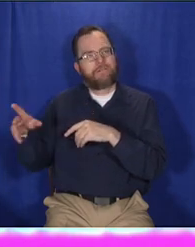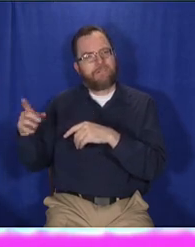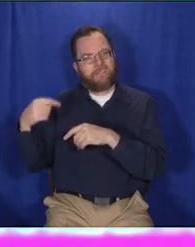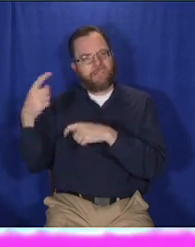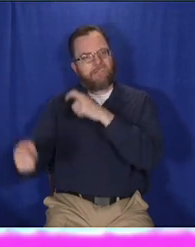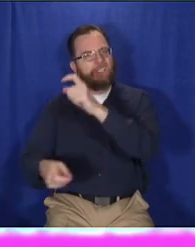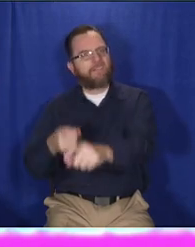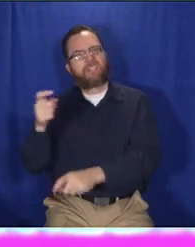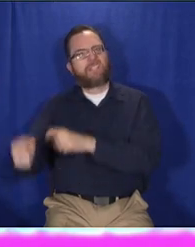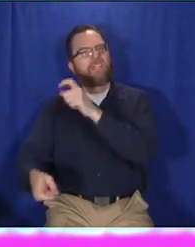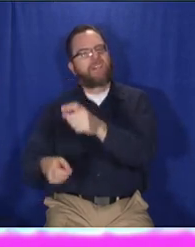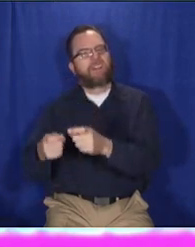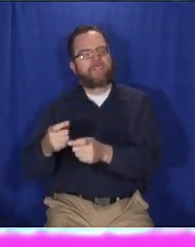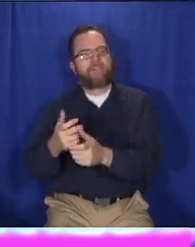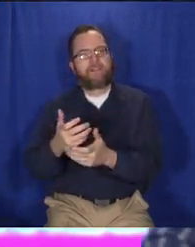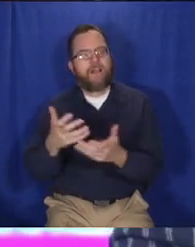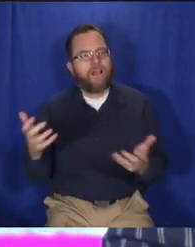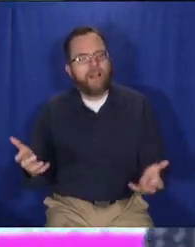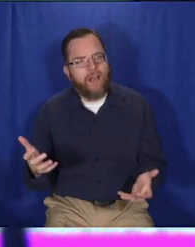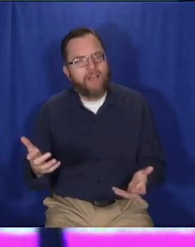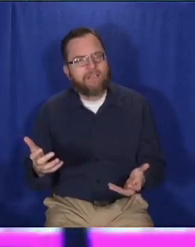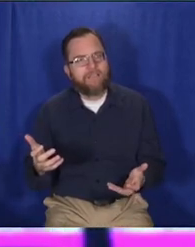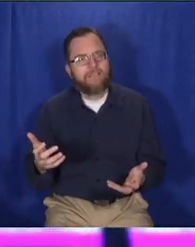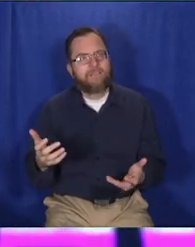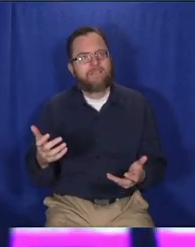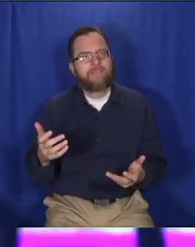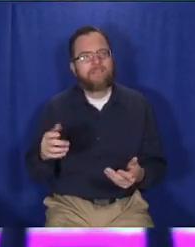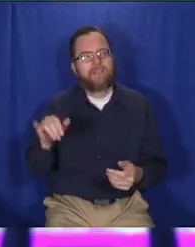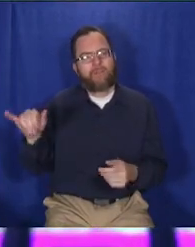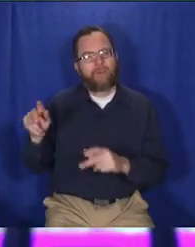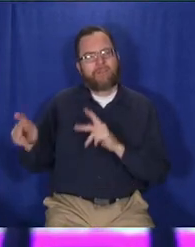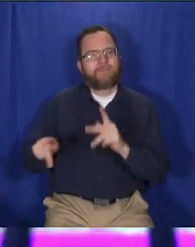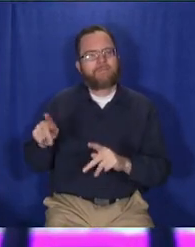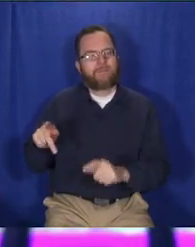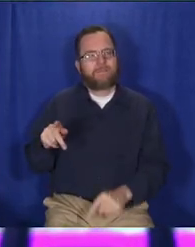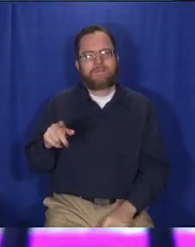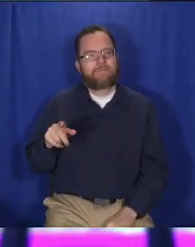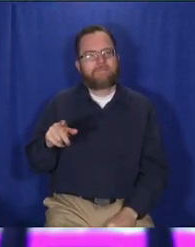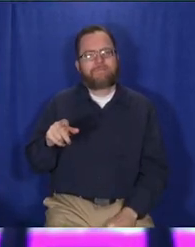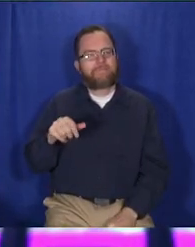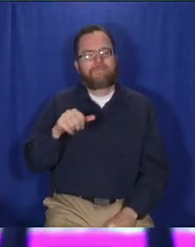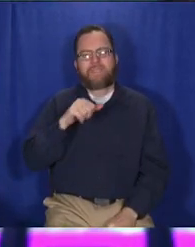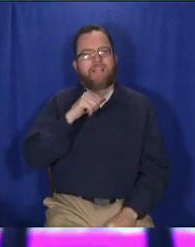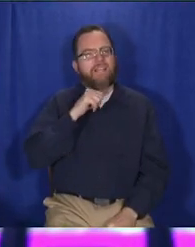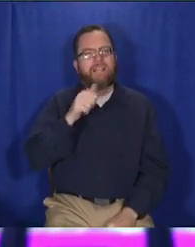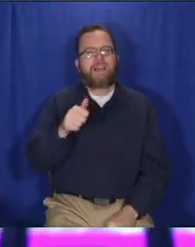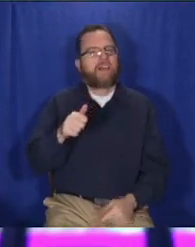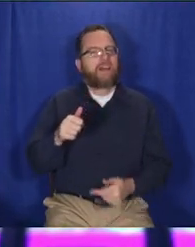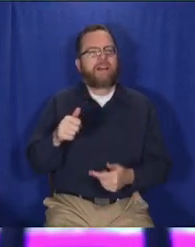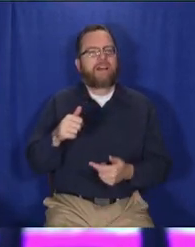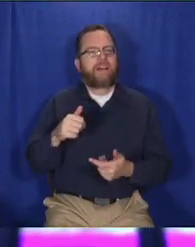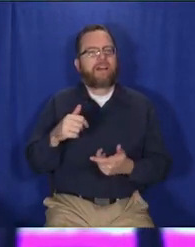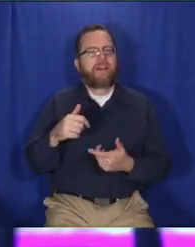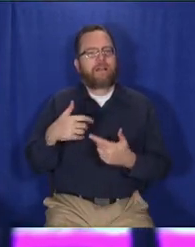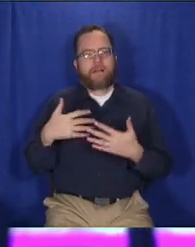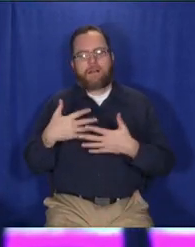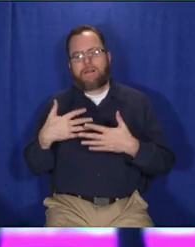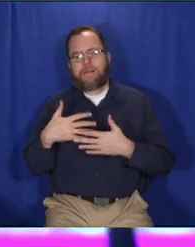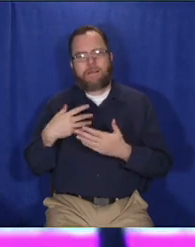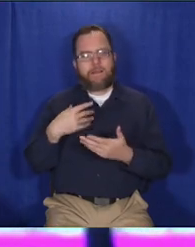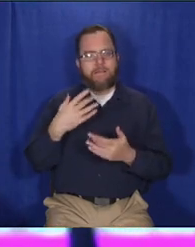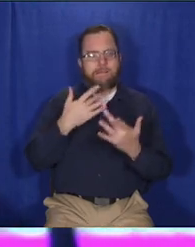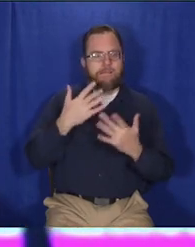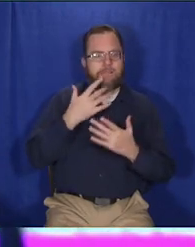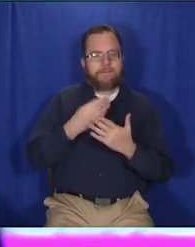scarcity, but they did not allow their scarcity to stop them from being generous.